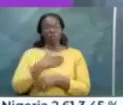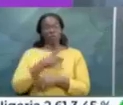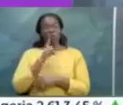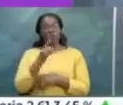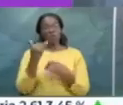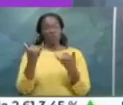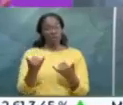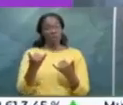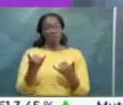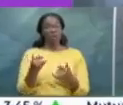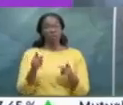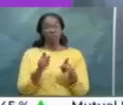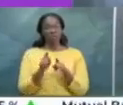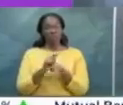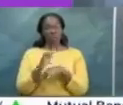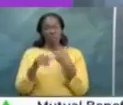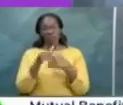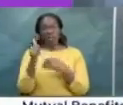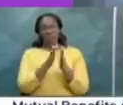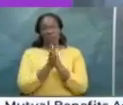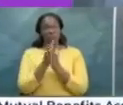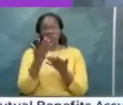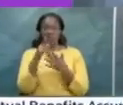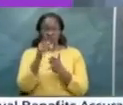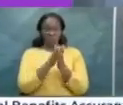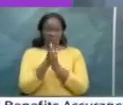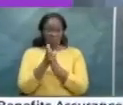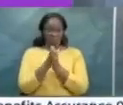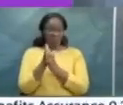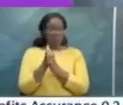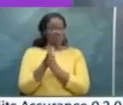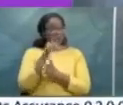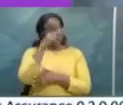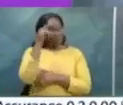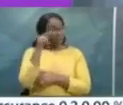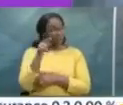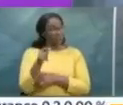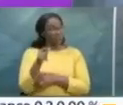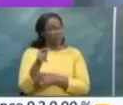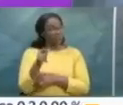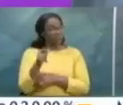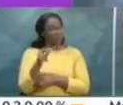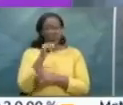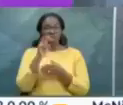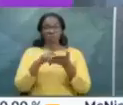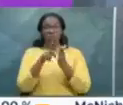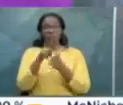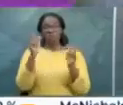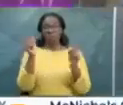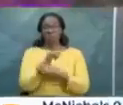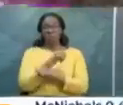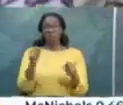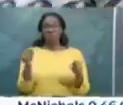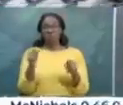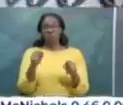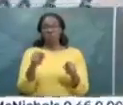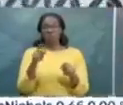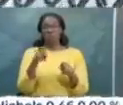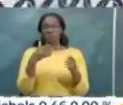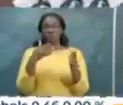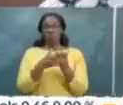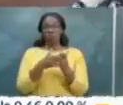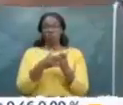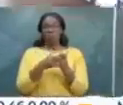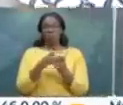right now. Yes. And all the other products that you might be interested in, just because we're about to end the show does not mean you need to stop putting in your orders.